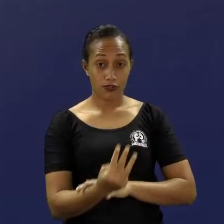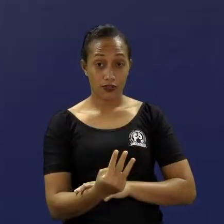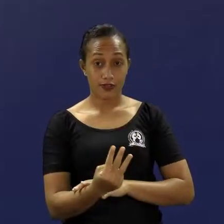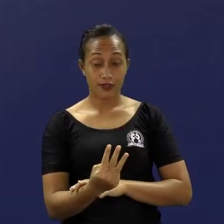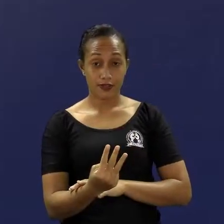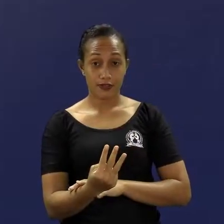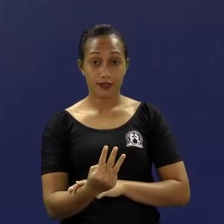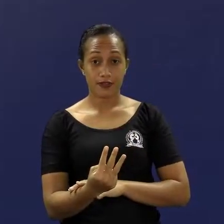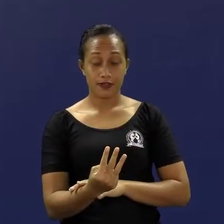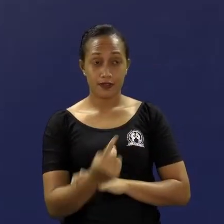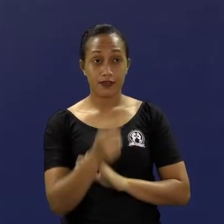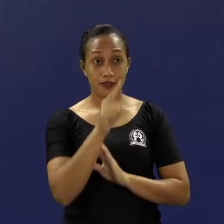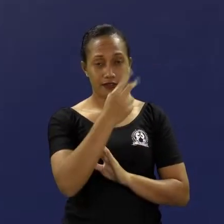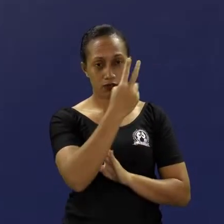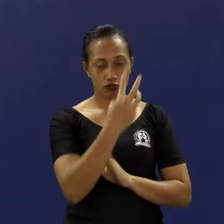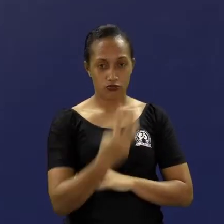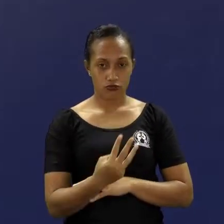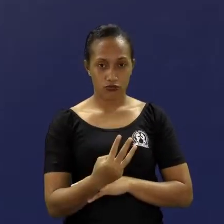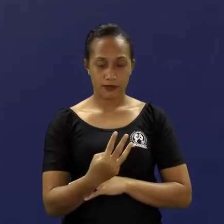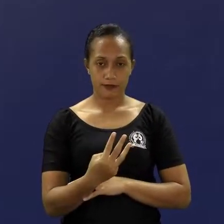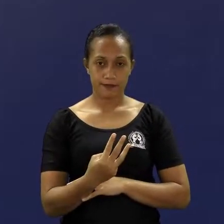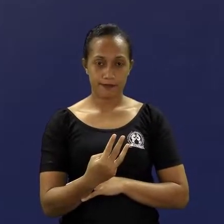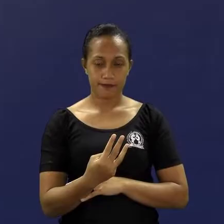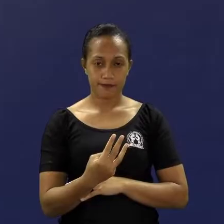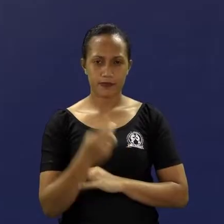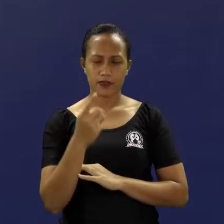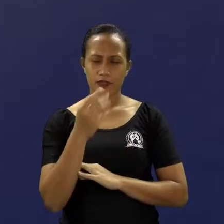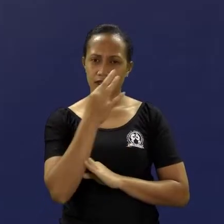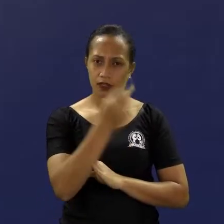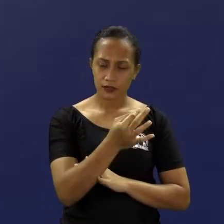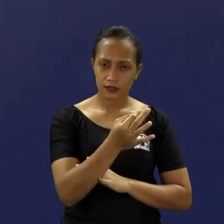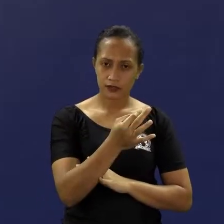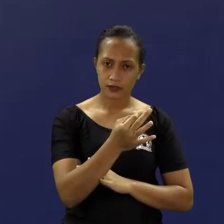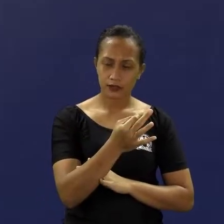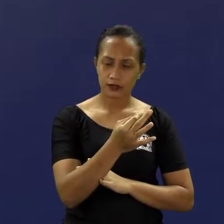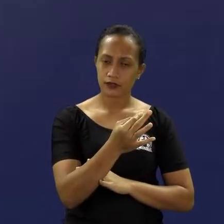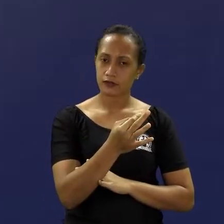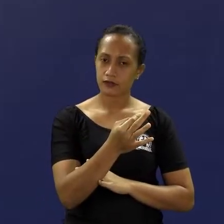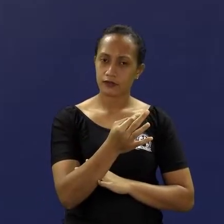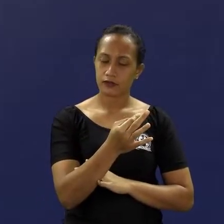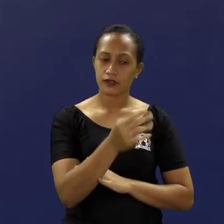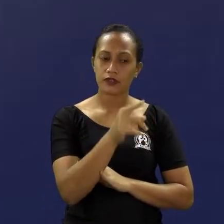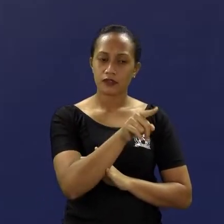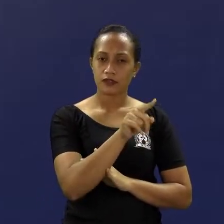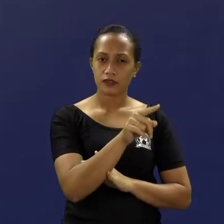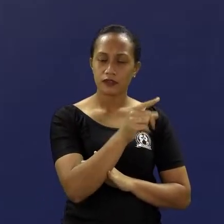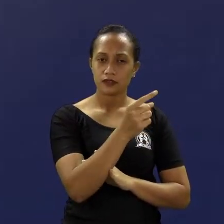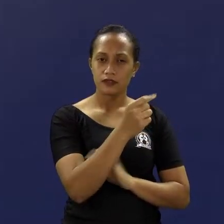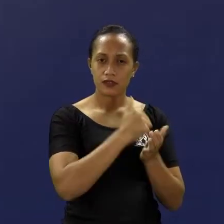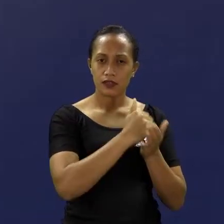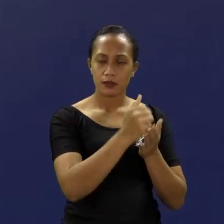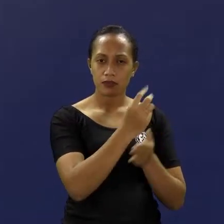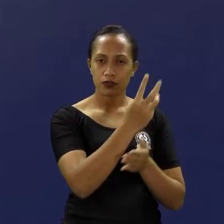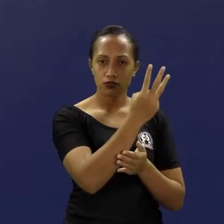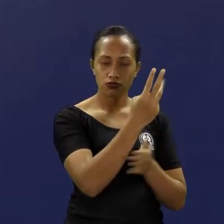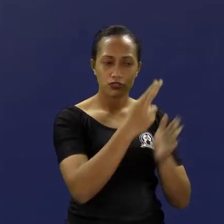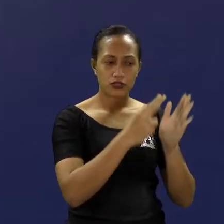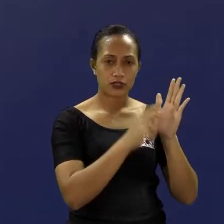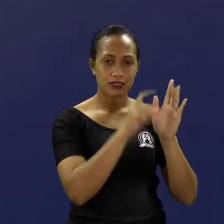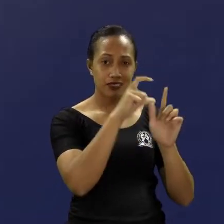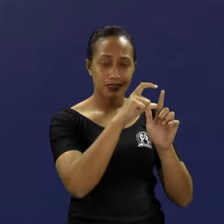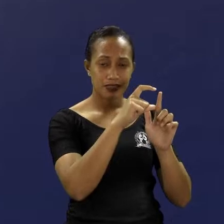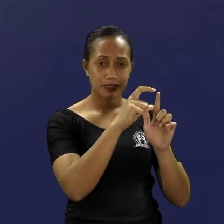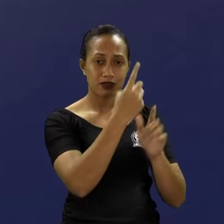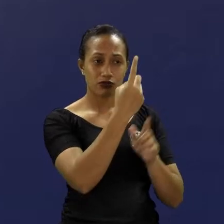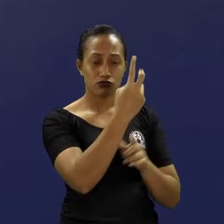3. 2 over 3 here. So if you foi lea, o le tolu le denominator o le lua